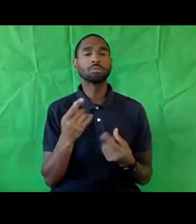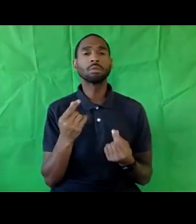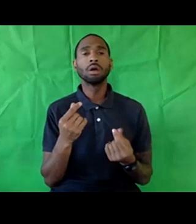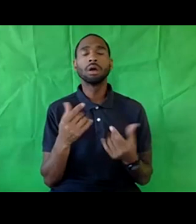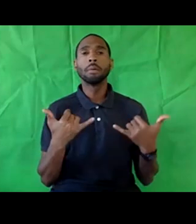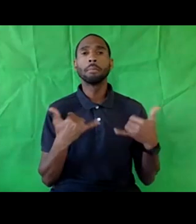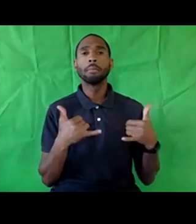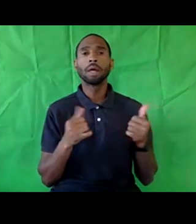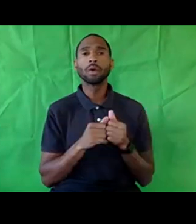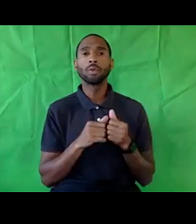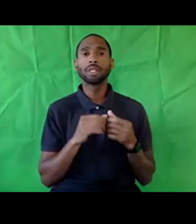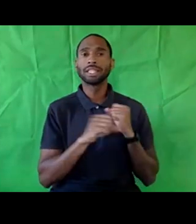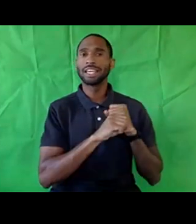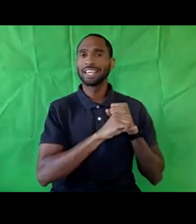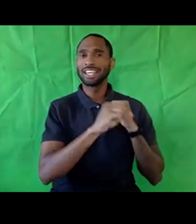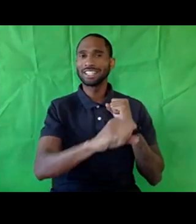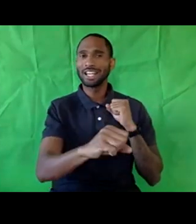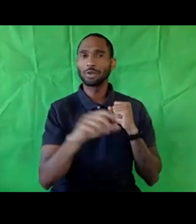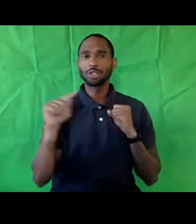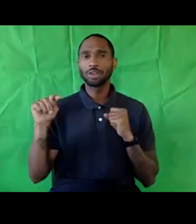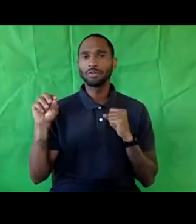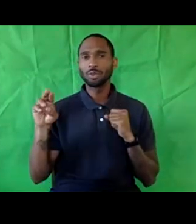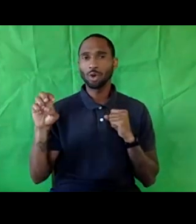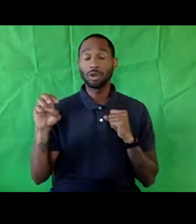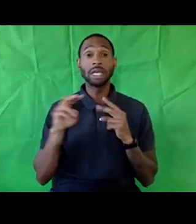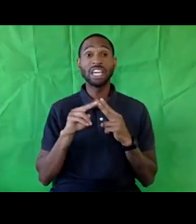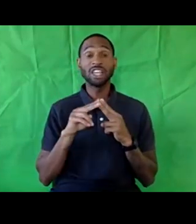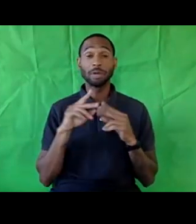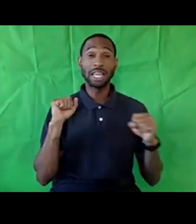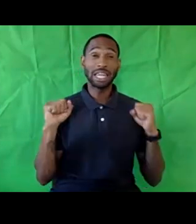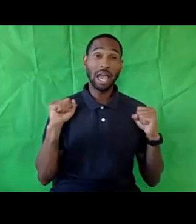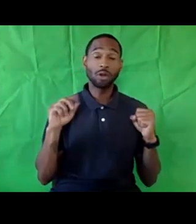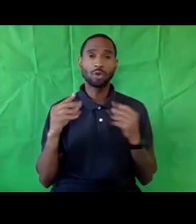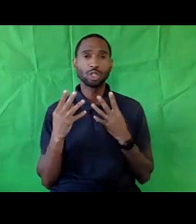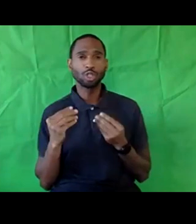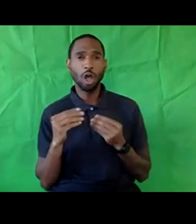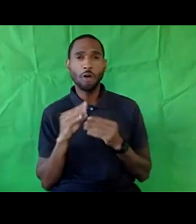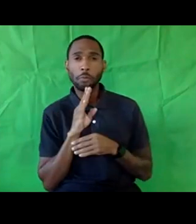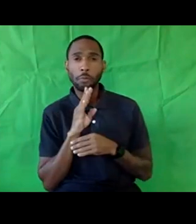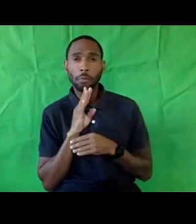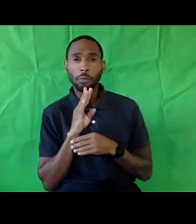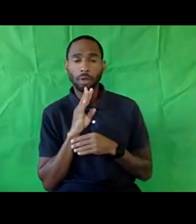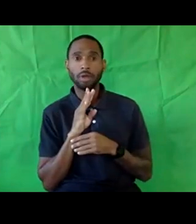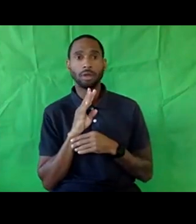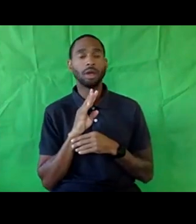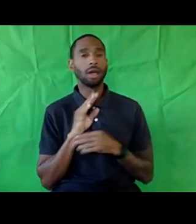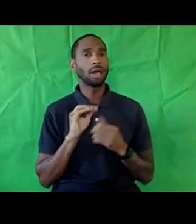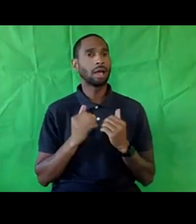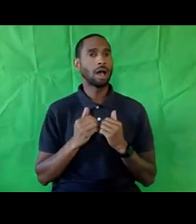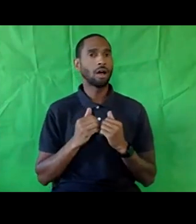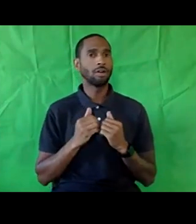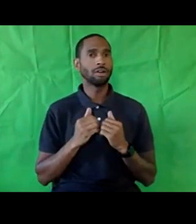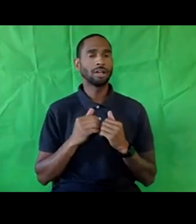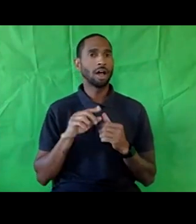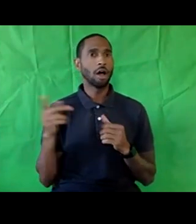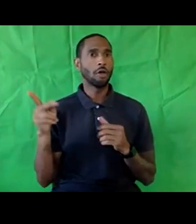the exaggeration of tone and either being really loud or really soft, and how like that just makes the